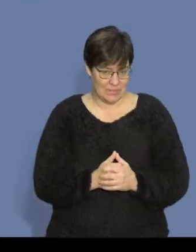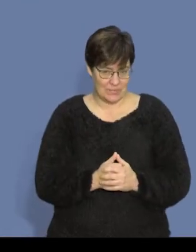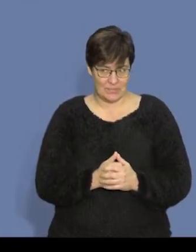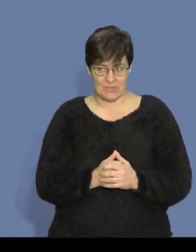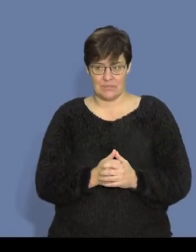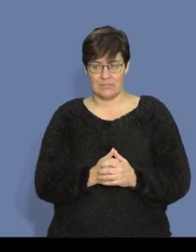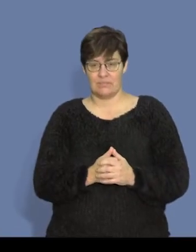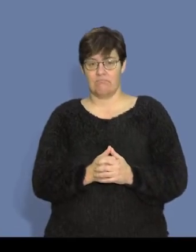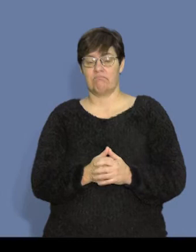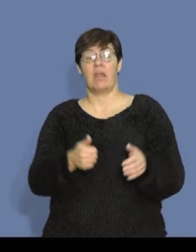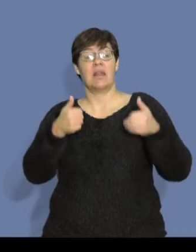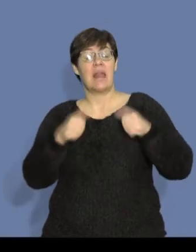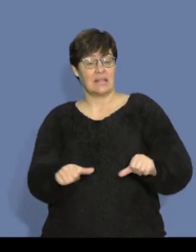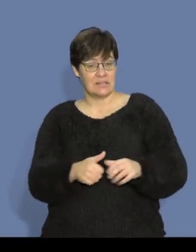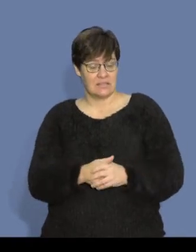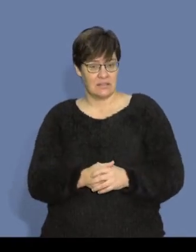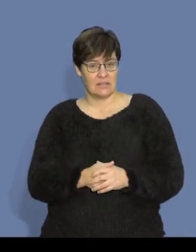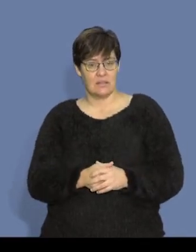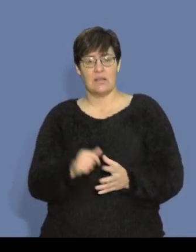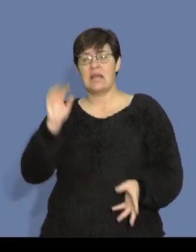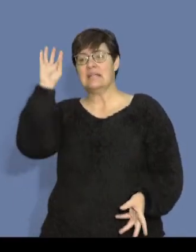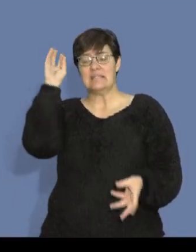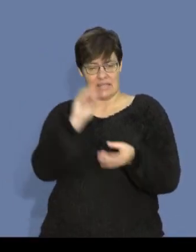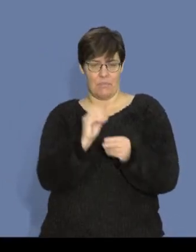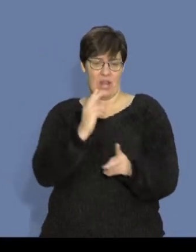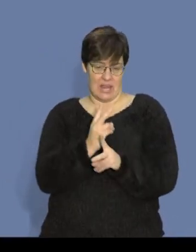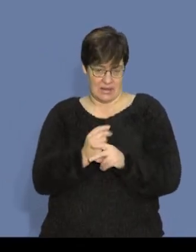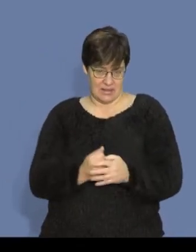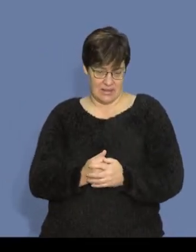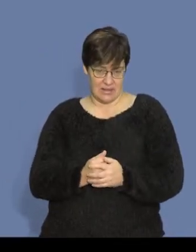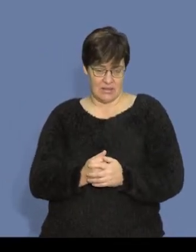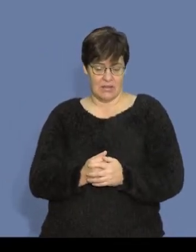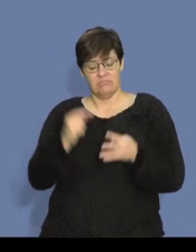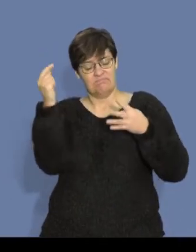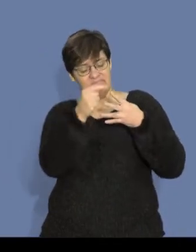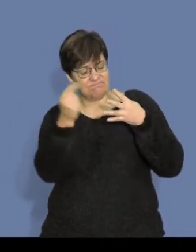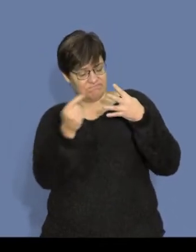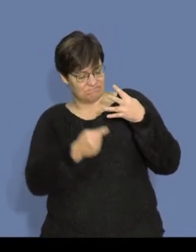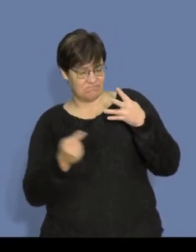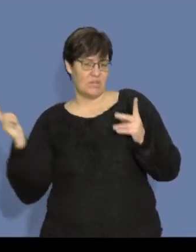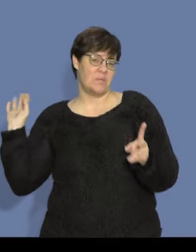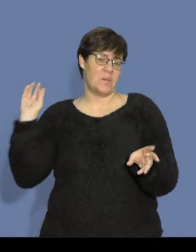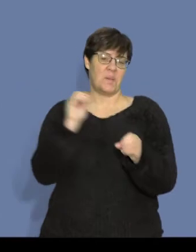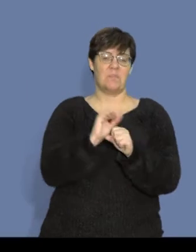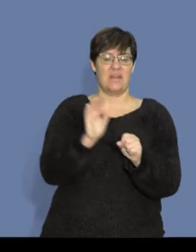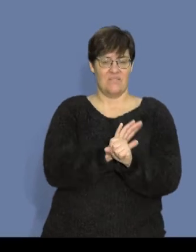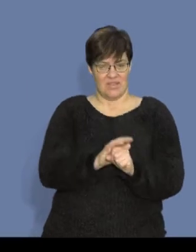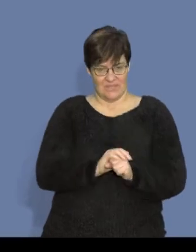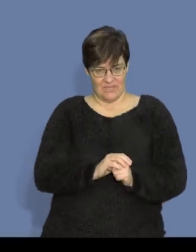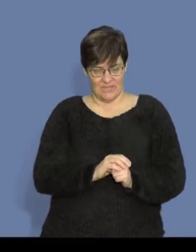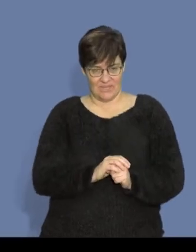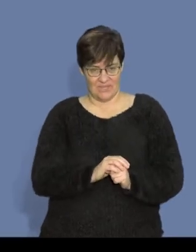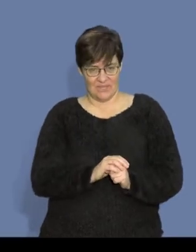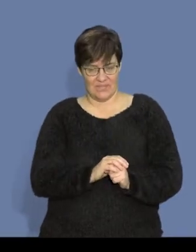The next item we have here is a summary once again of all the aspects that we have covered.